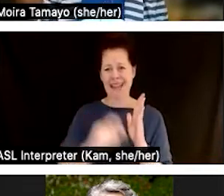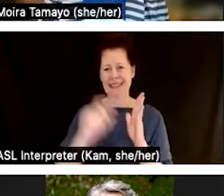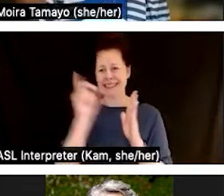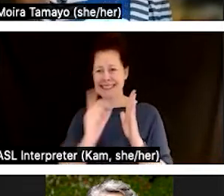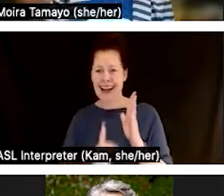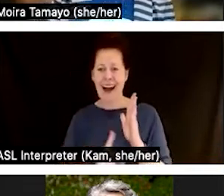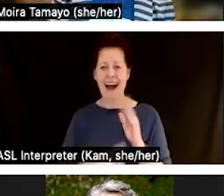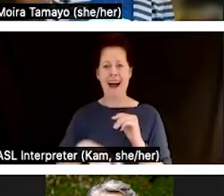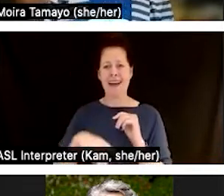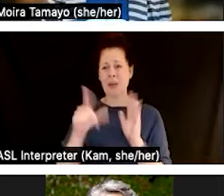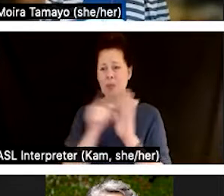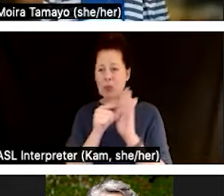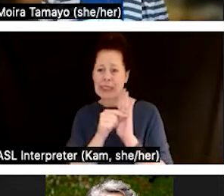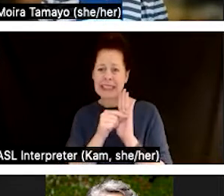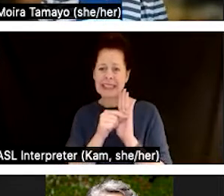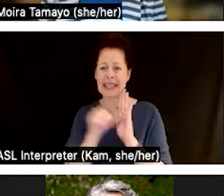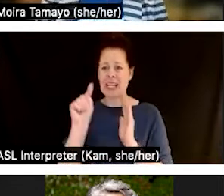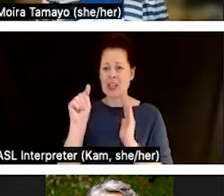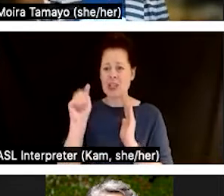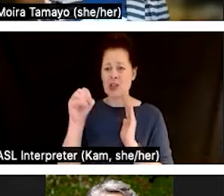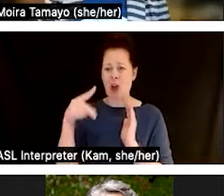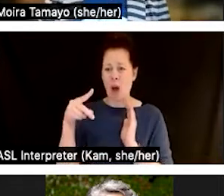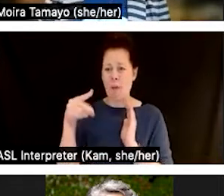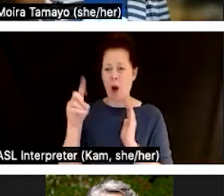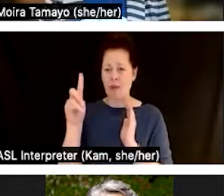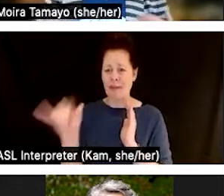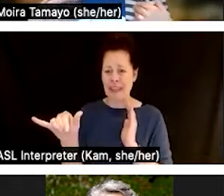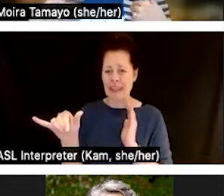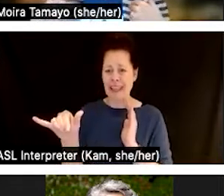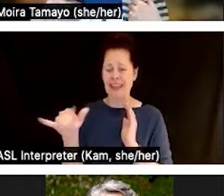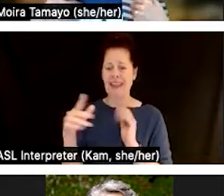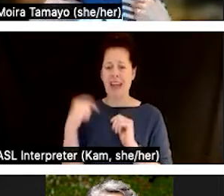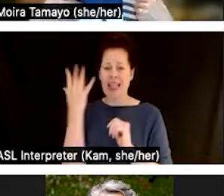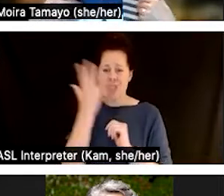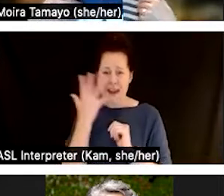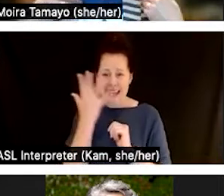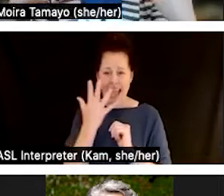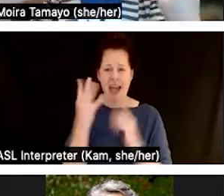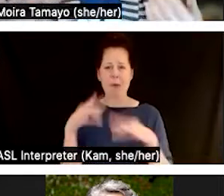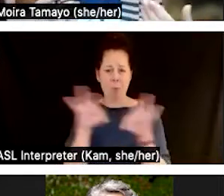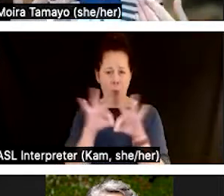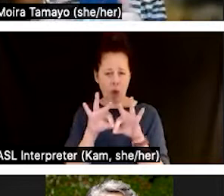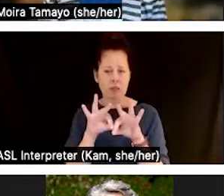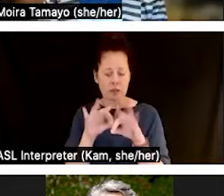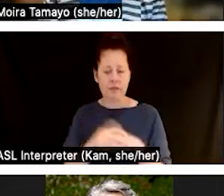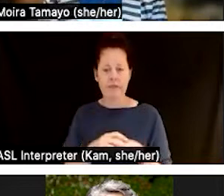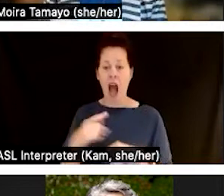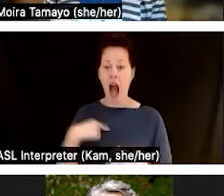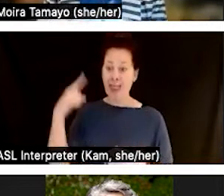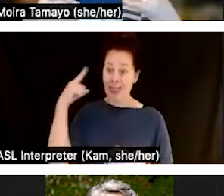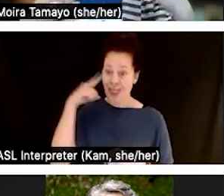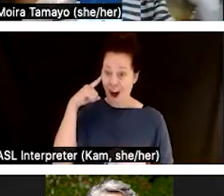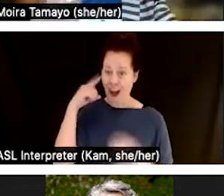Typography, layout, and colors are very important. I had always thought that dark